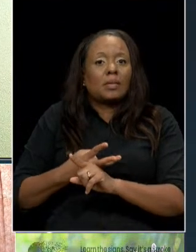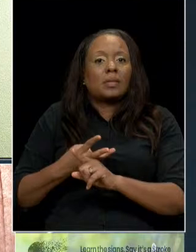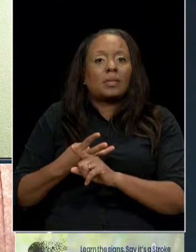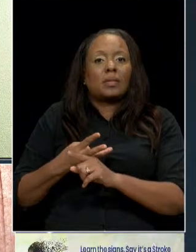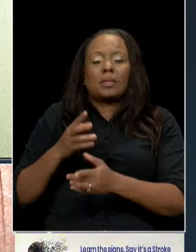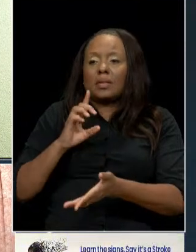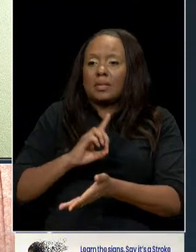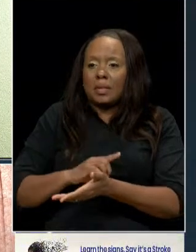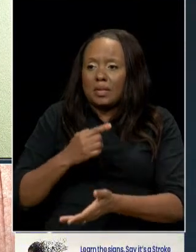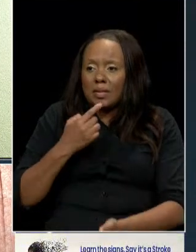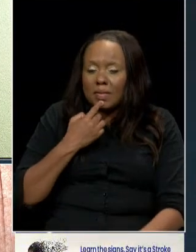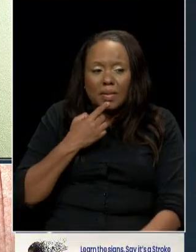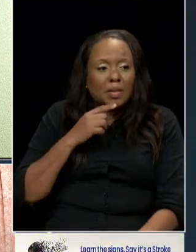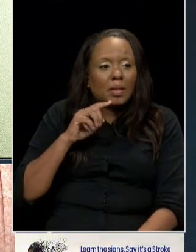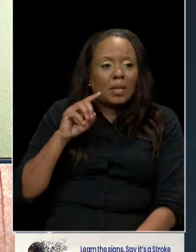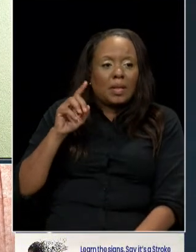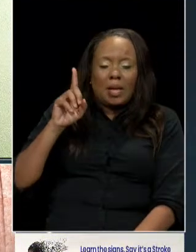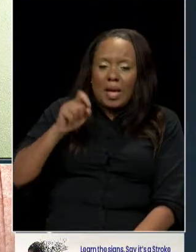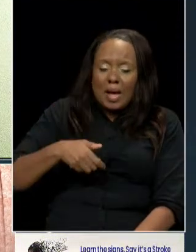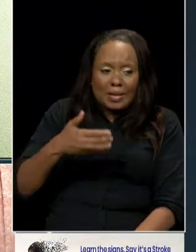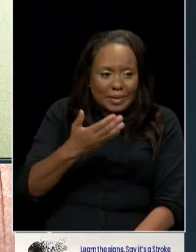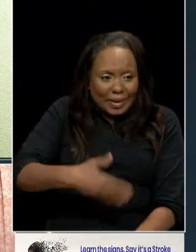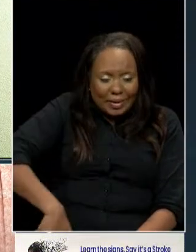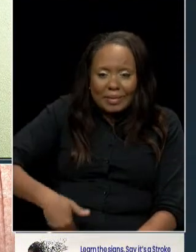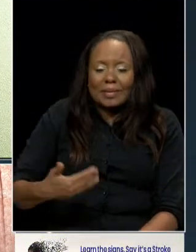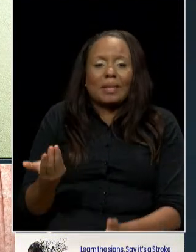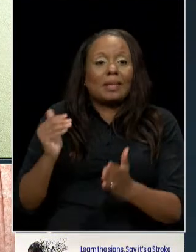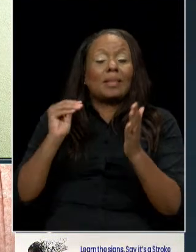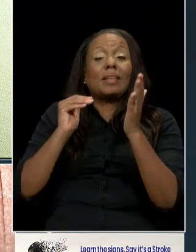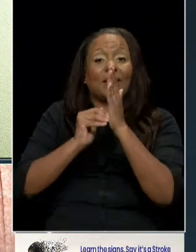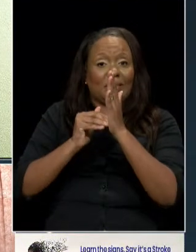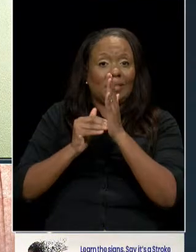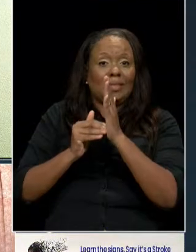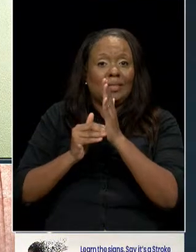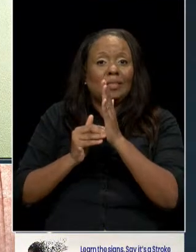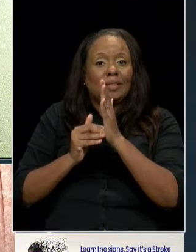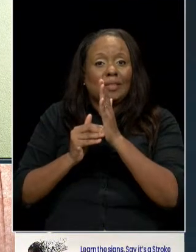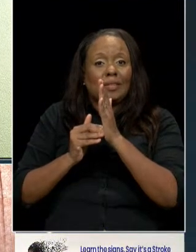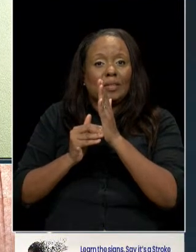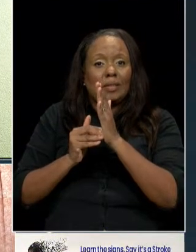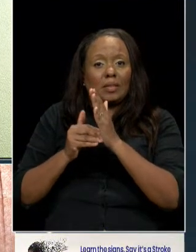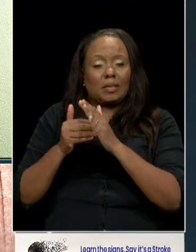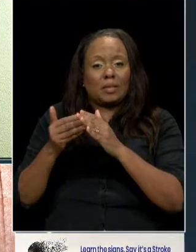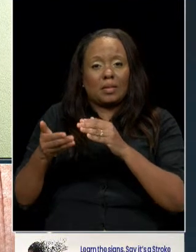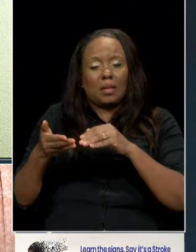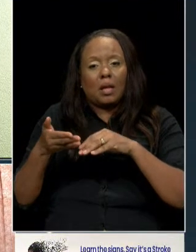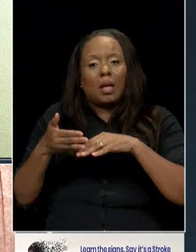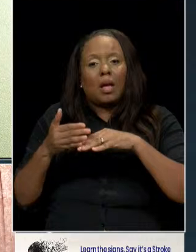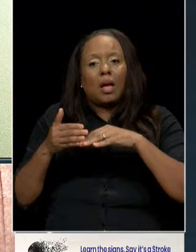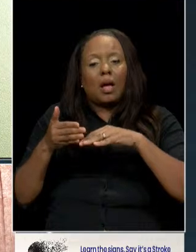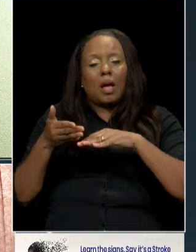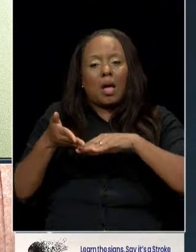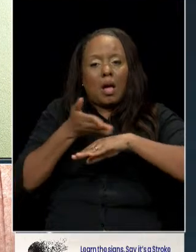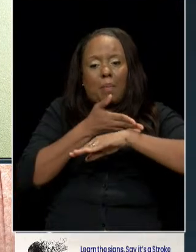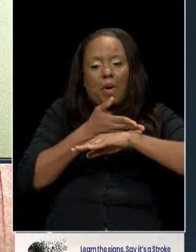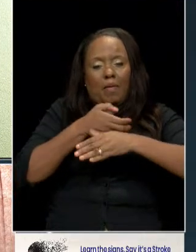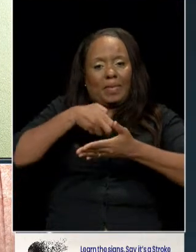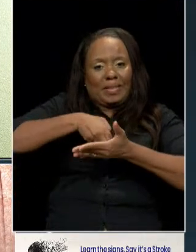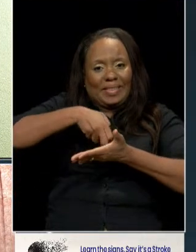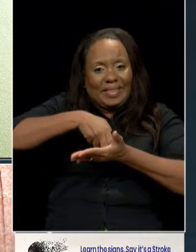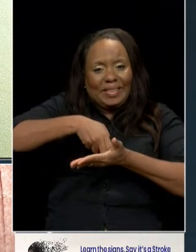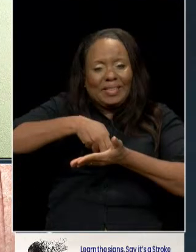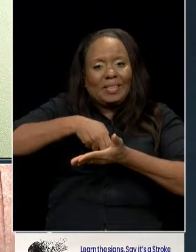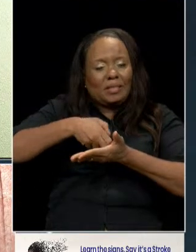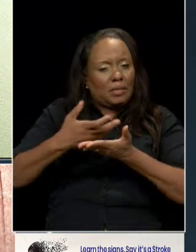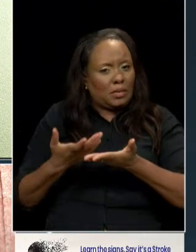said, no, it only 6 weeks. I have to cut it again above the leg, had to cut above the knee, up in the leg. All right, and it's 4 weeks time that